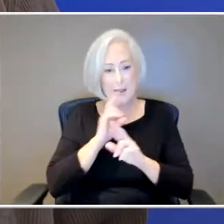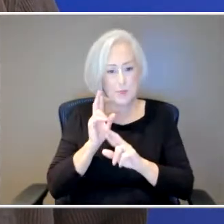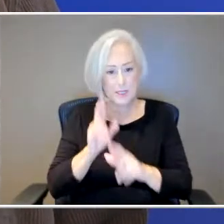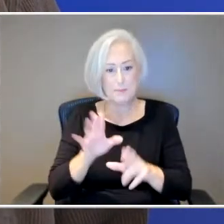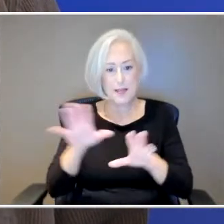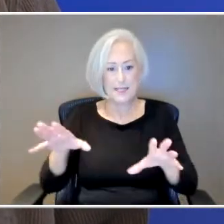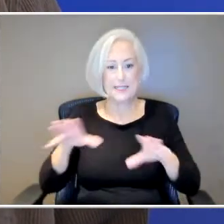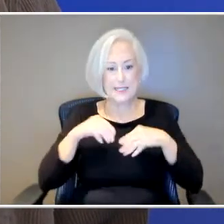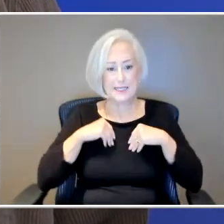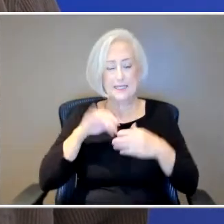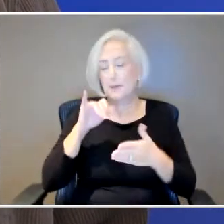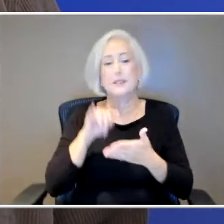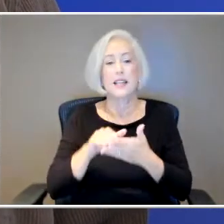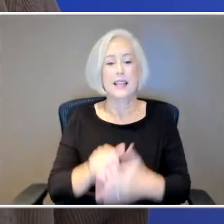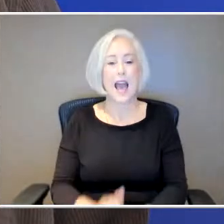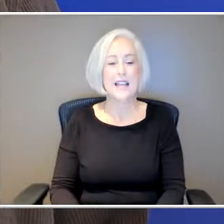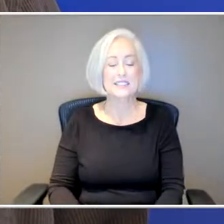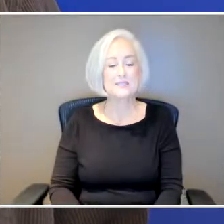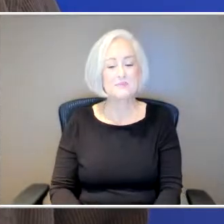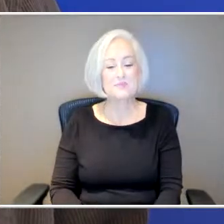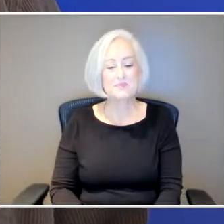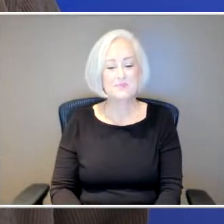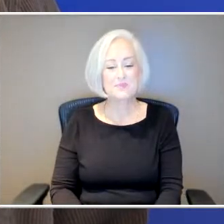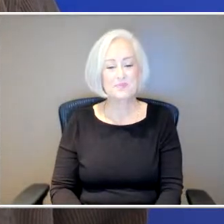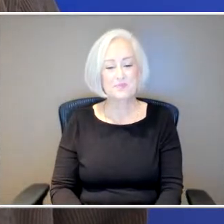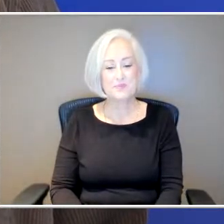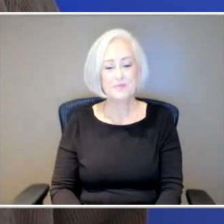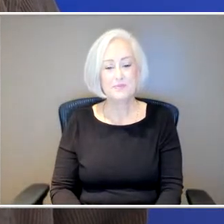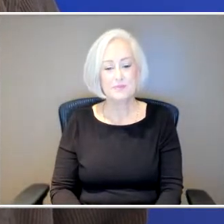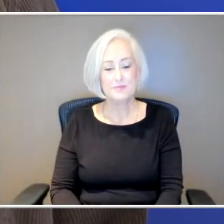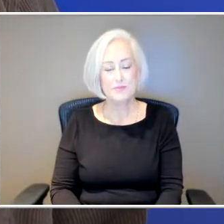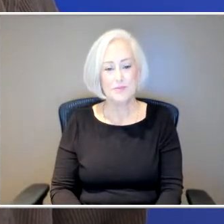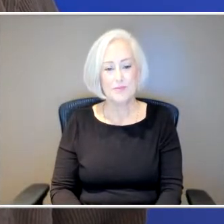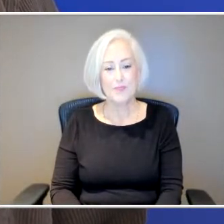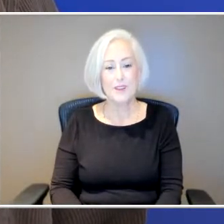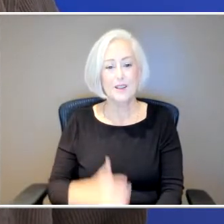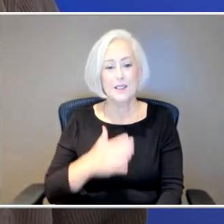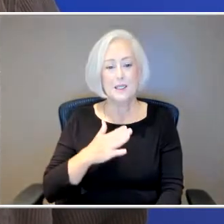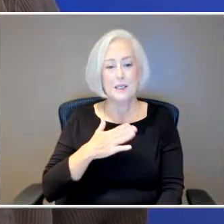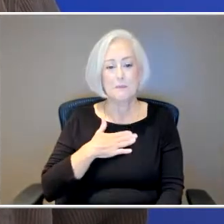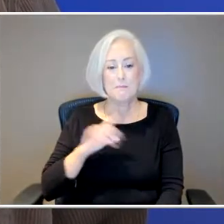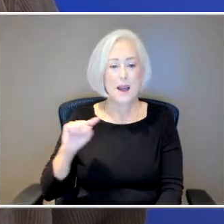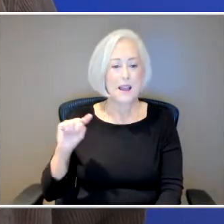And I remember I just had a granddaughter, my first granddaughter born